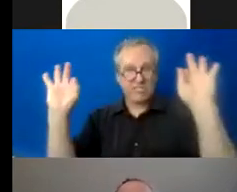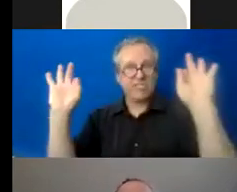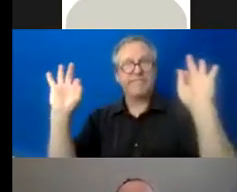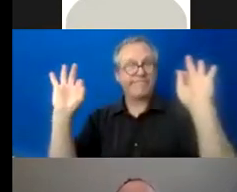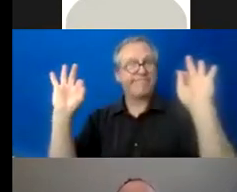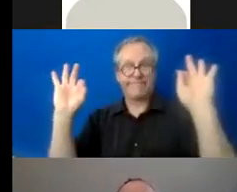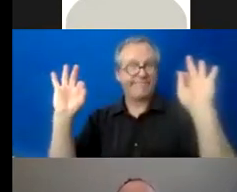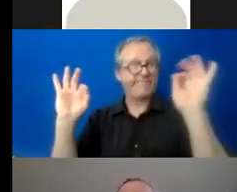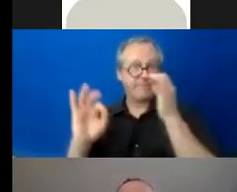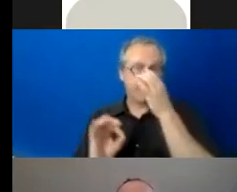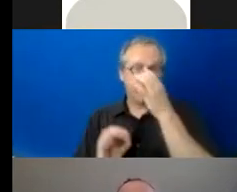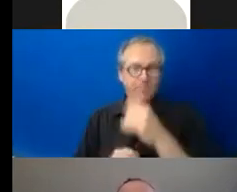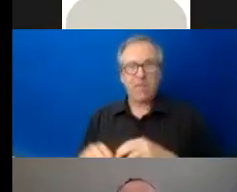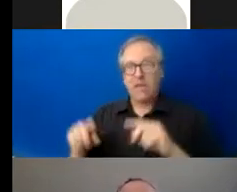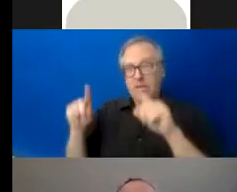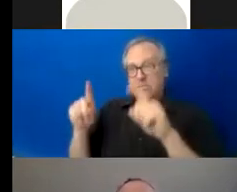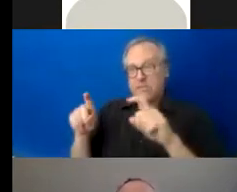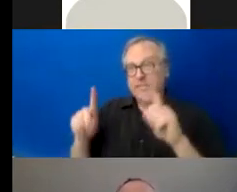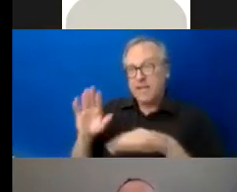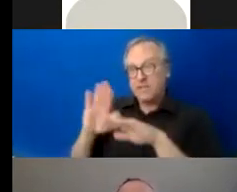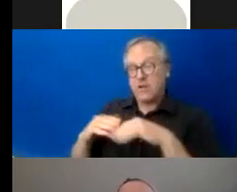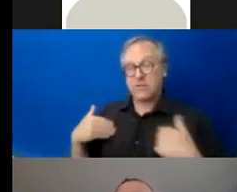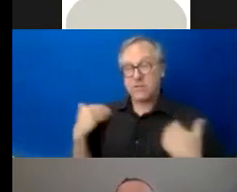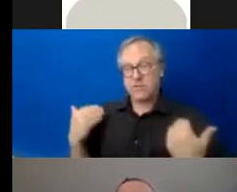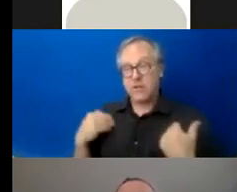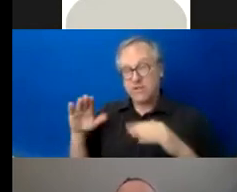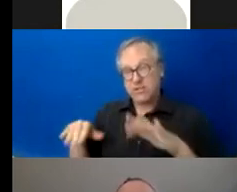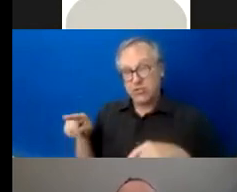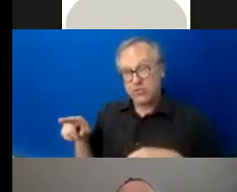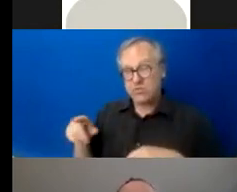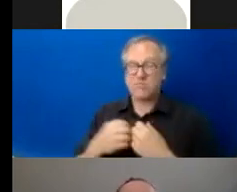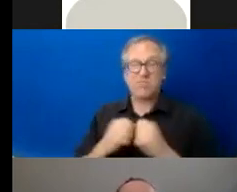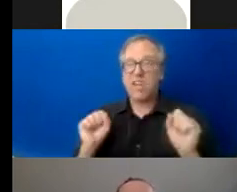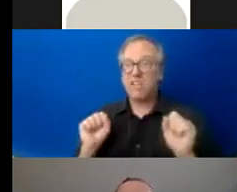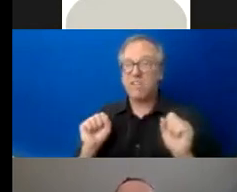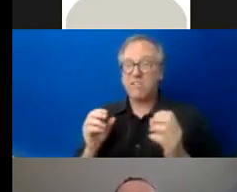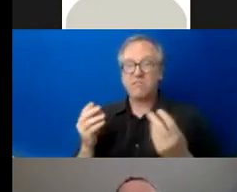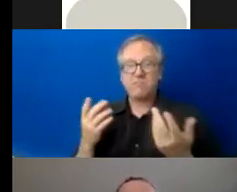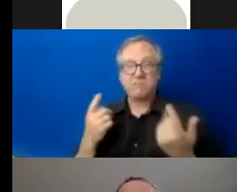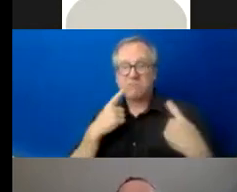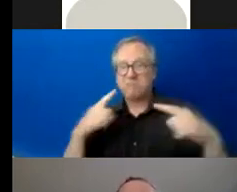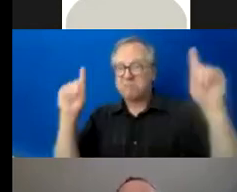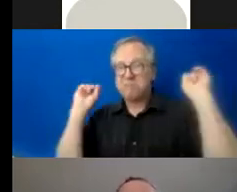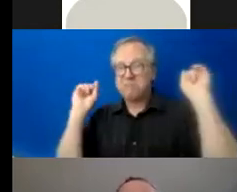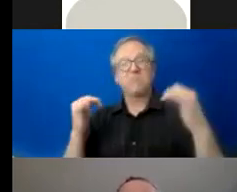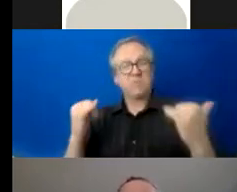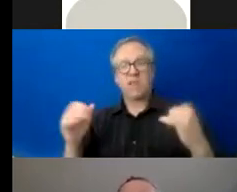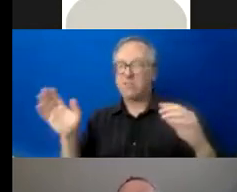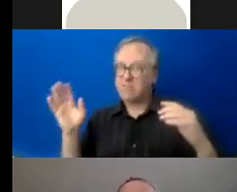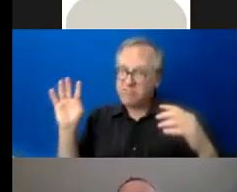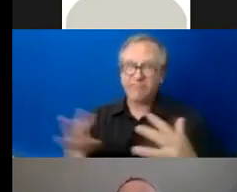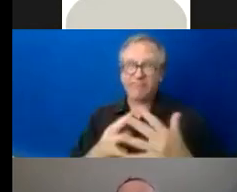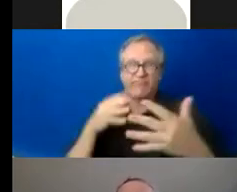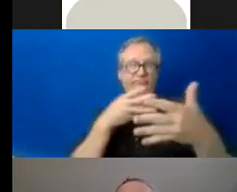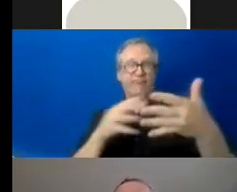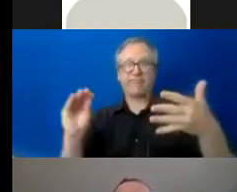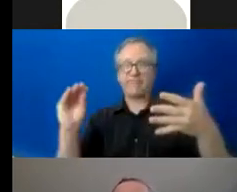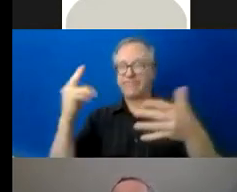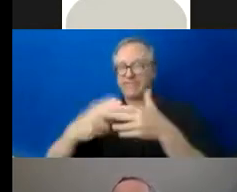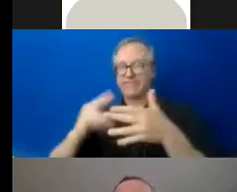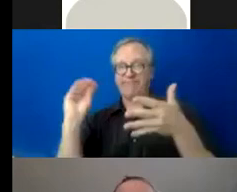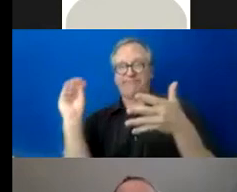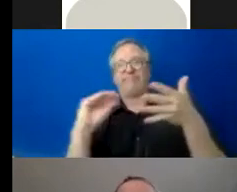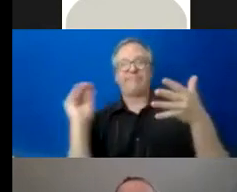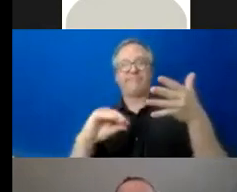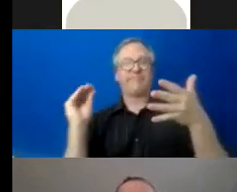Clinical trials for our younger kids, 12 to 15, show that the vaccine is safe and effective. We're now scheduling kids, so exciting. And clinical trials have